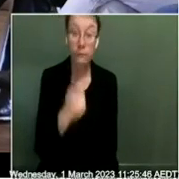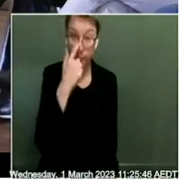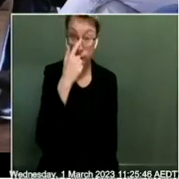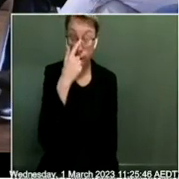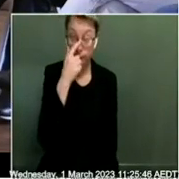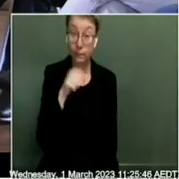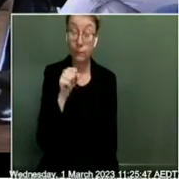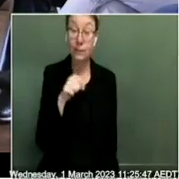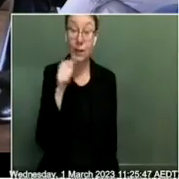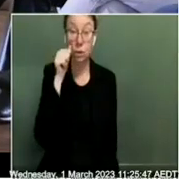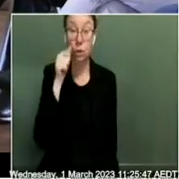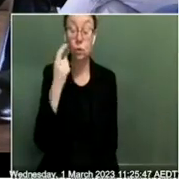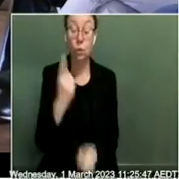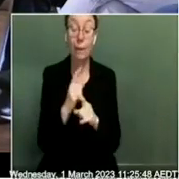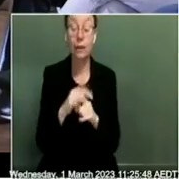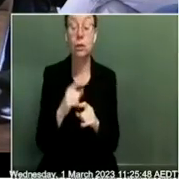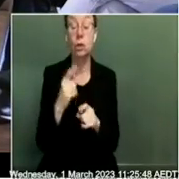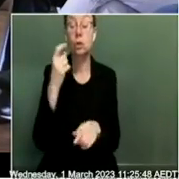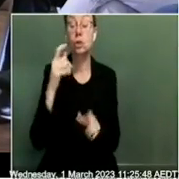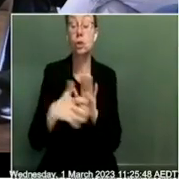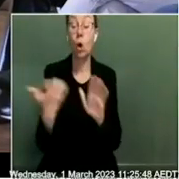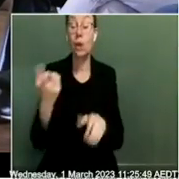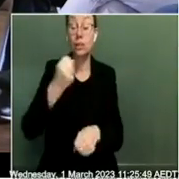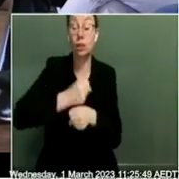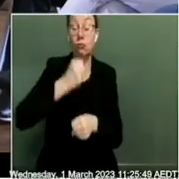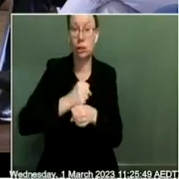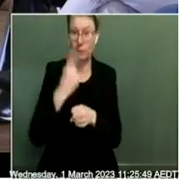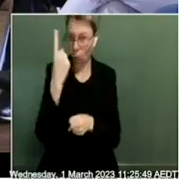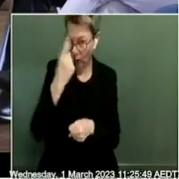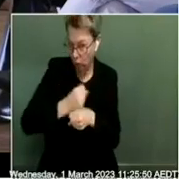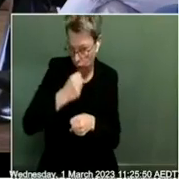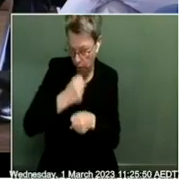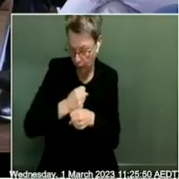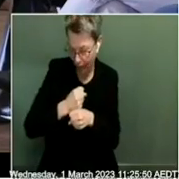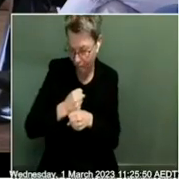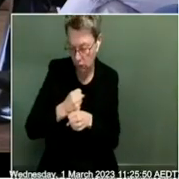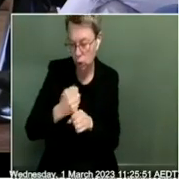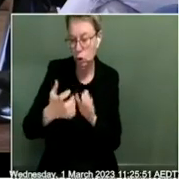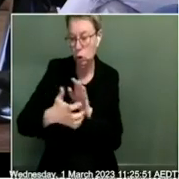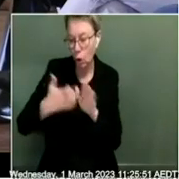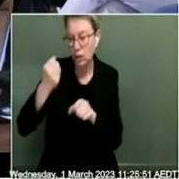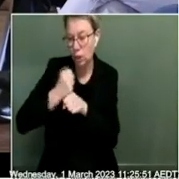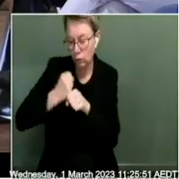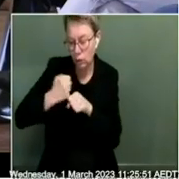is what people are, I get a sense that sometimes, depending on where